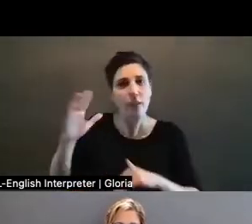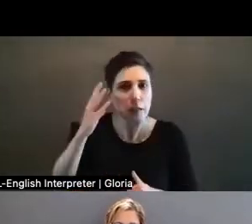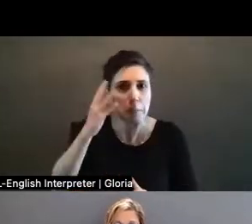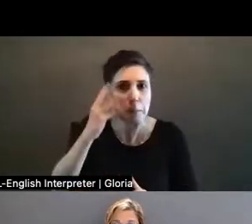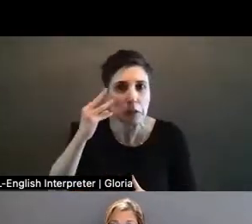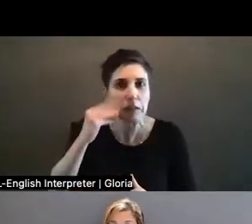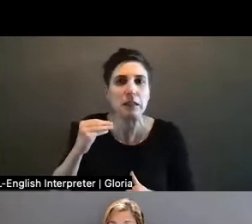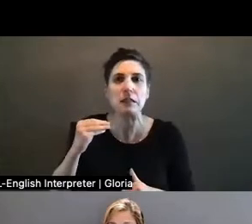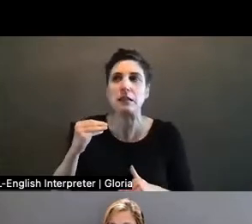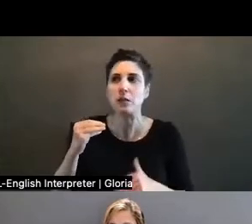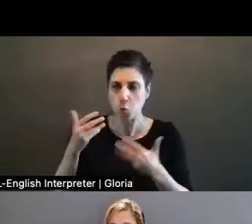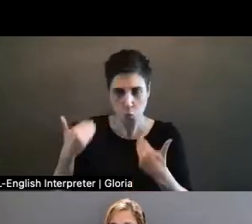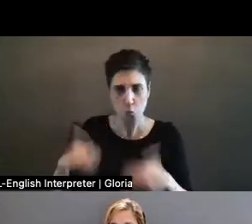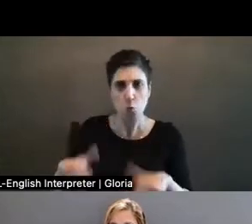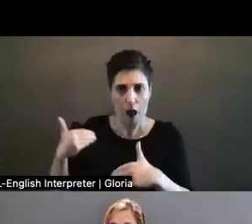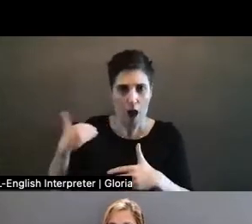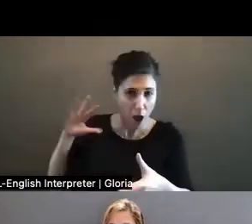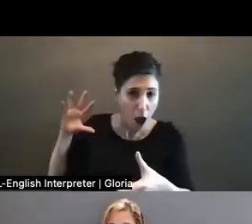are adults.